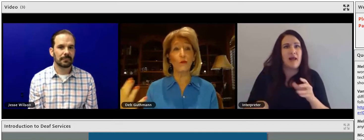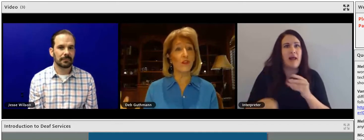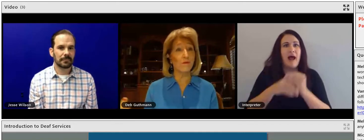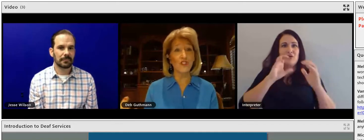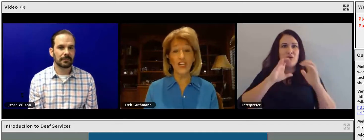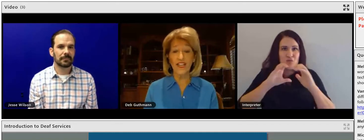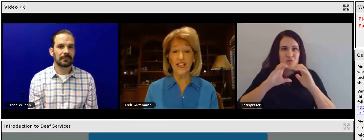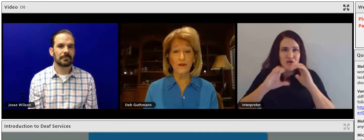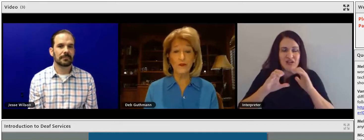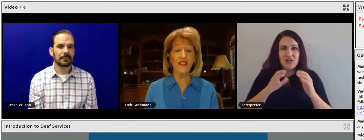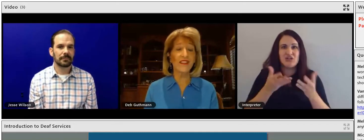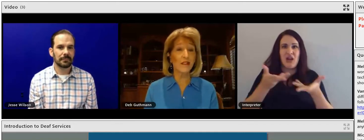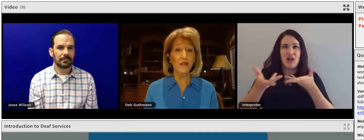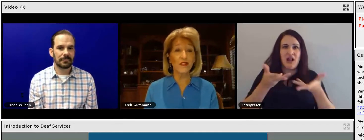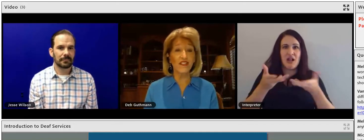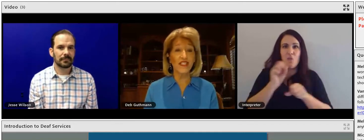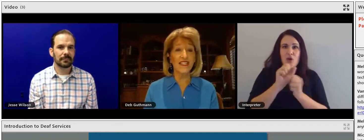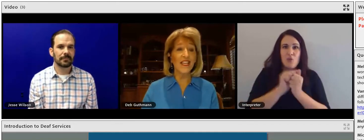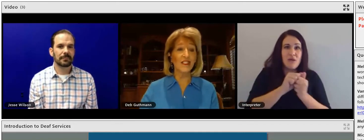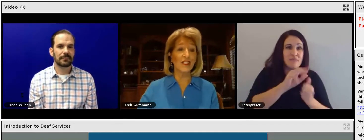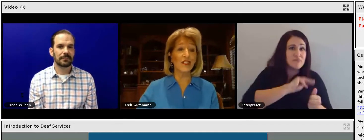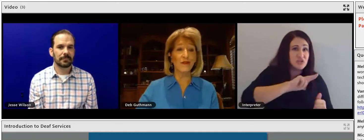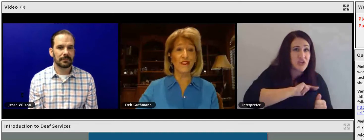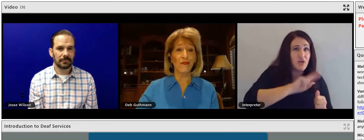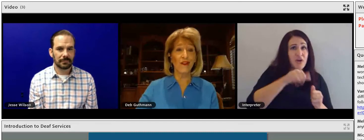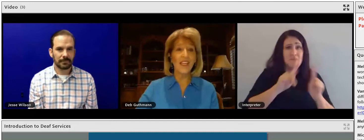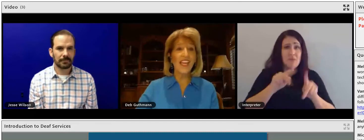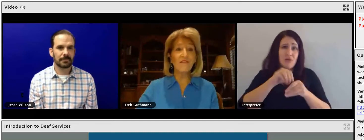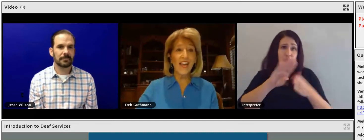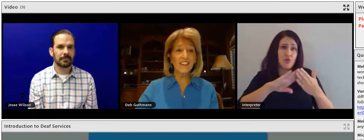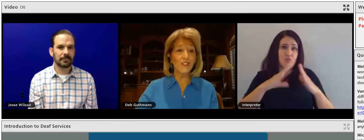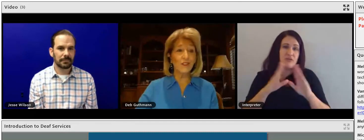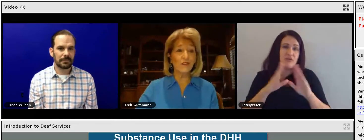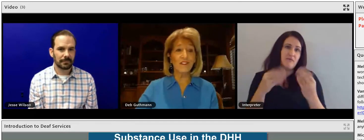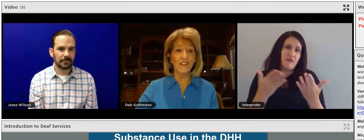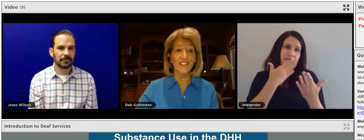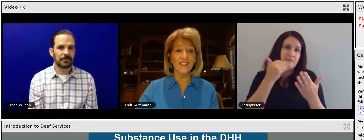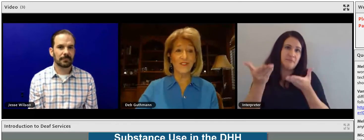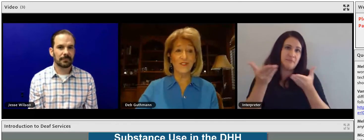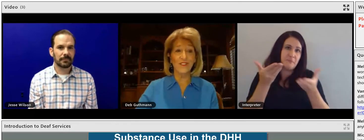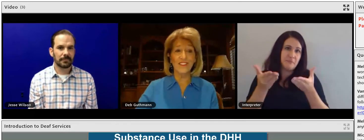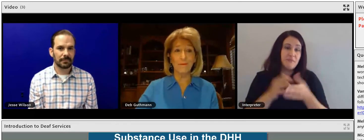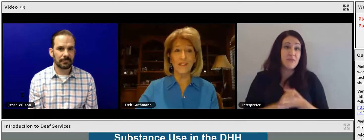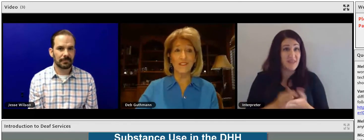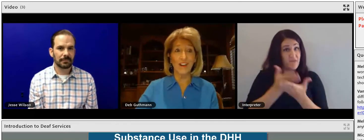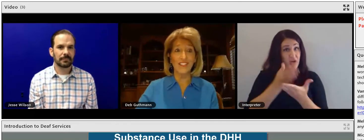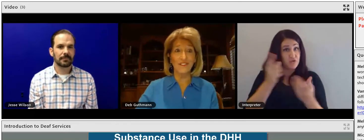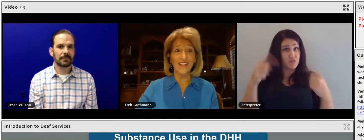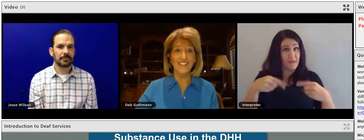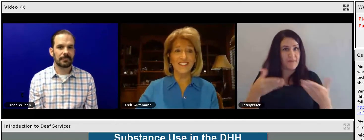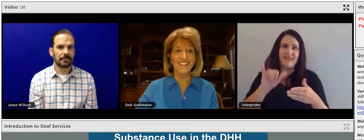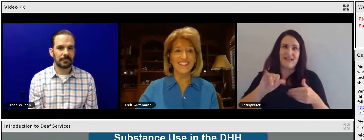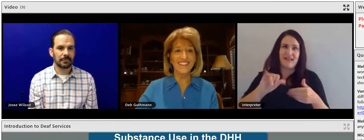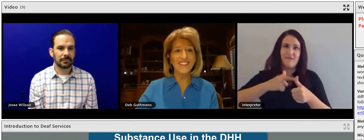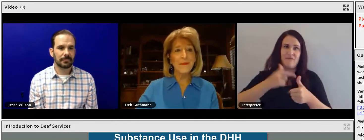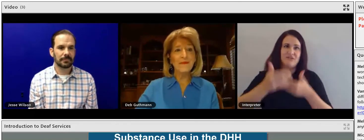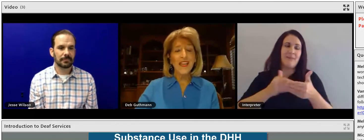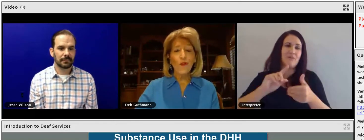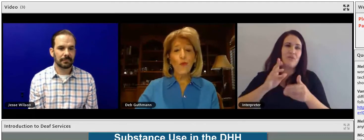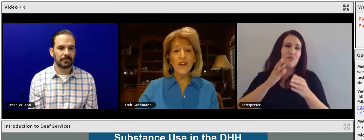communication and working together with Michelle and others within the community to do so. And the fact that you're here is the first step in the